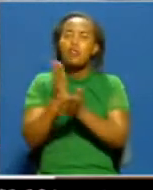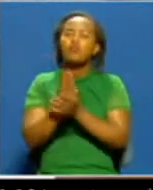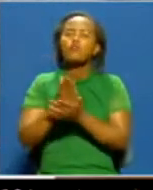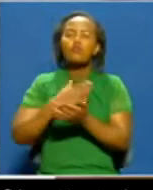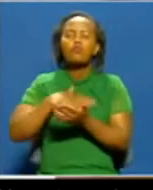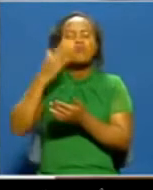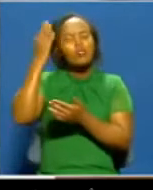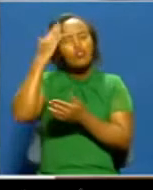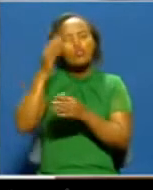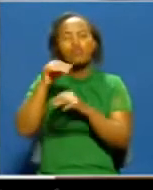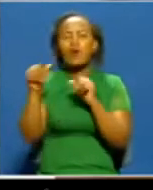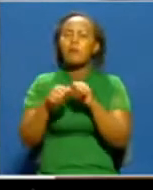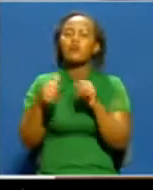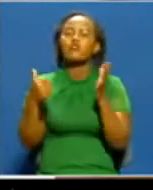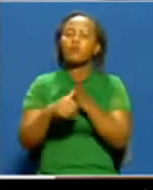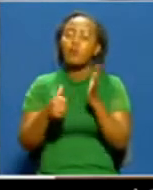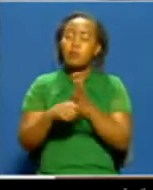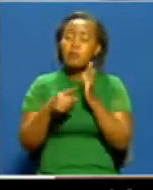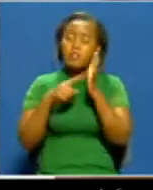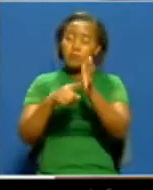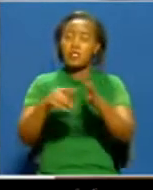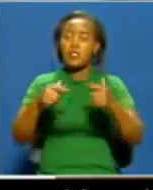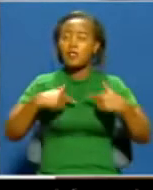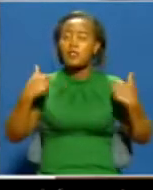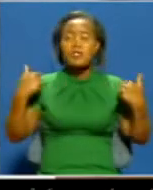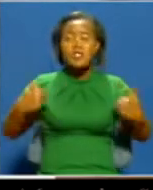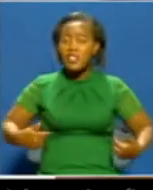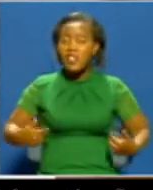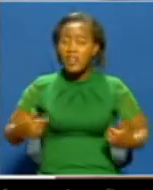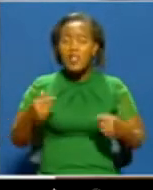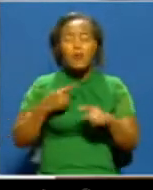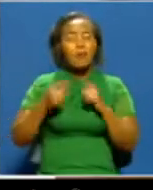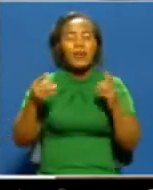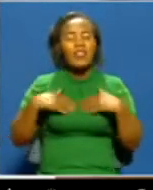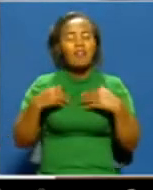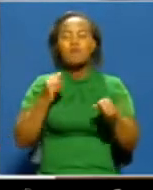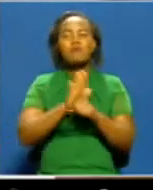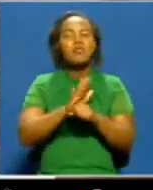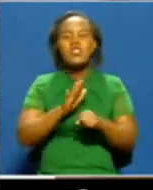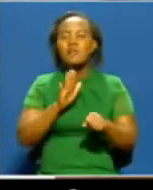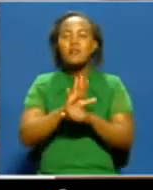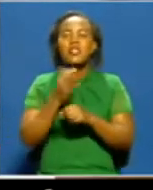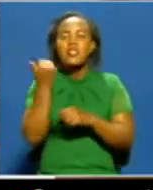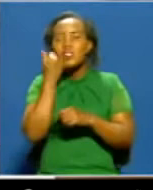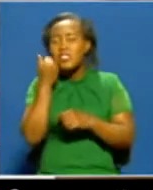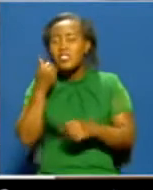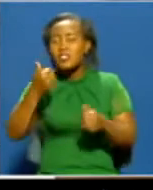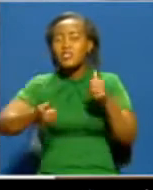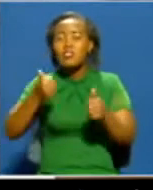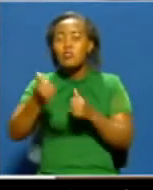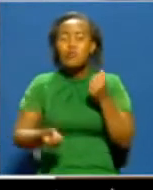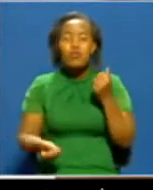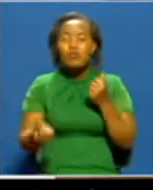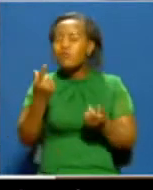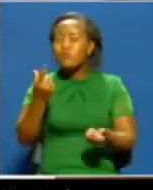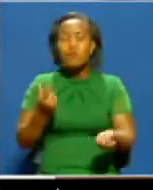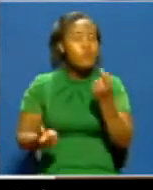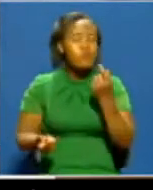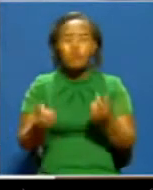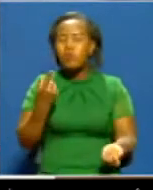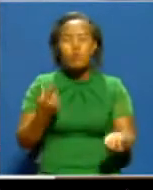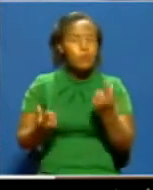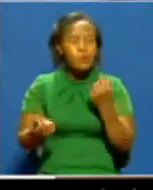province in China, but as you know, there are many, many pandemics that come out, many viruses that